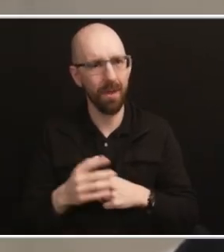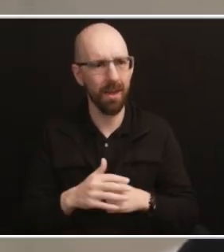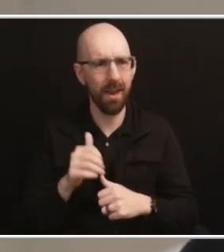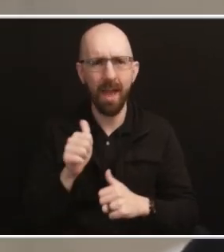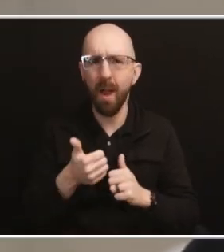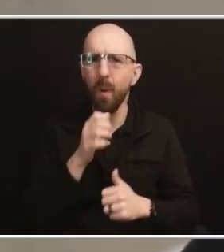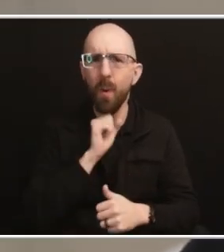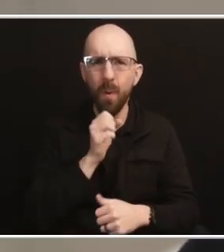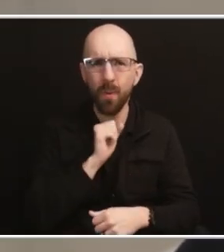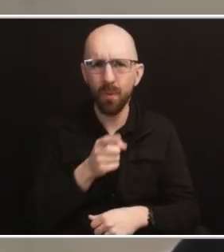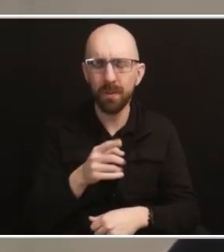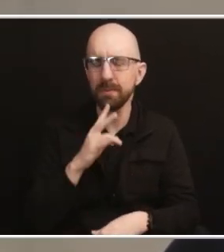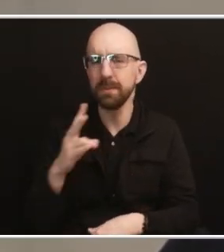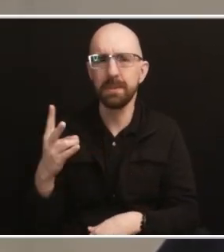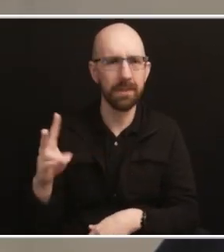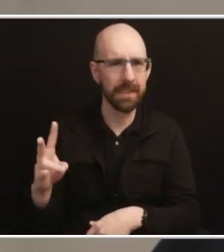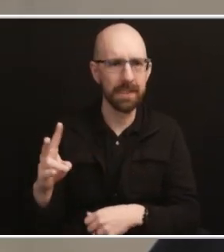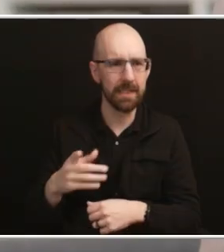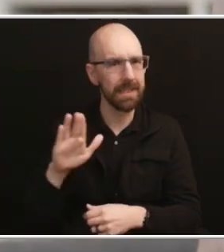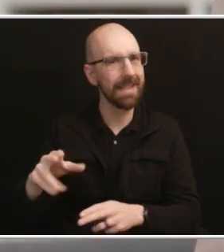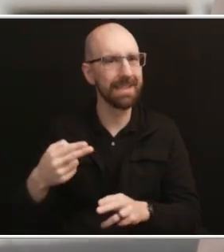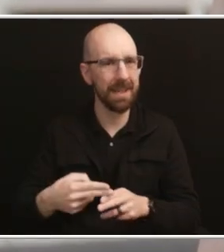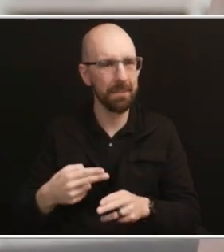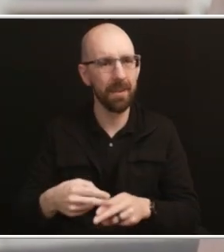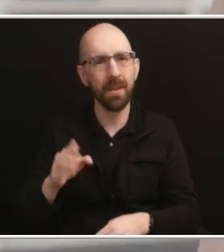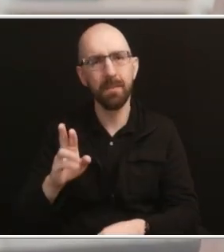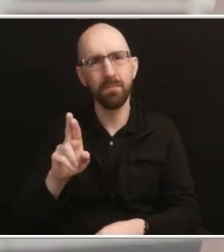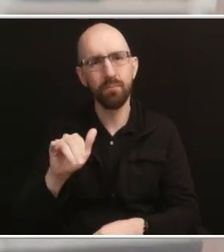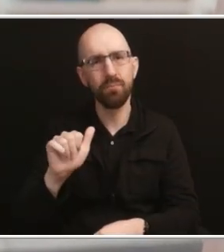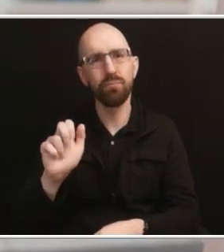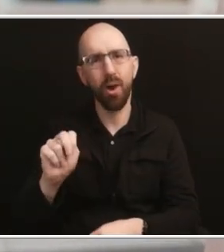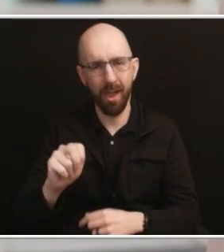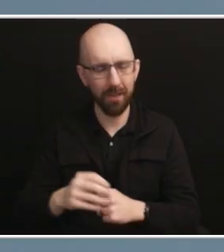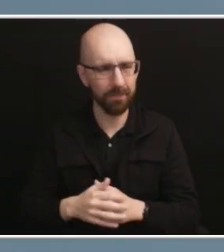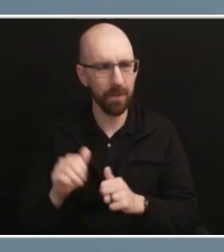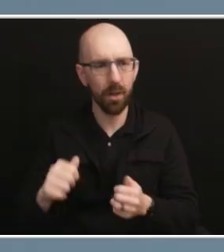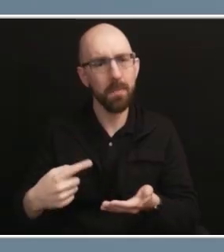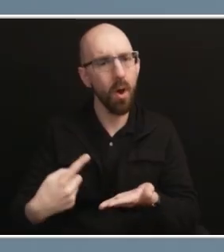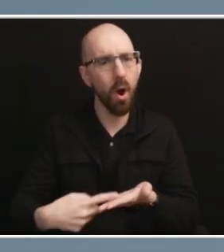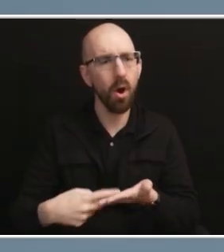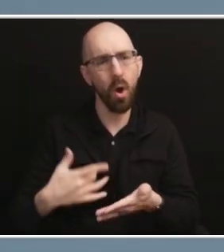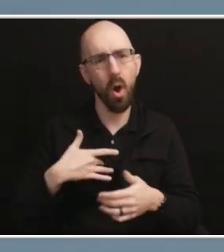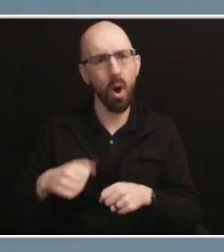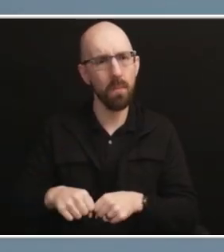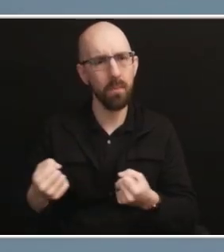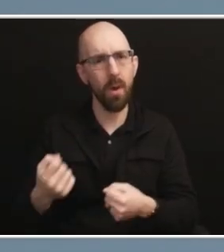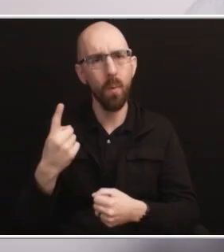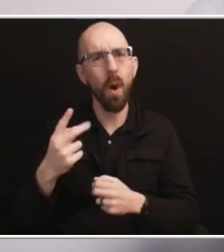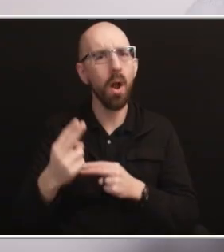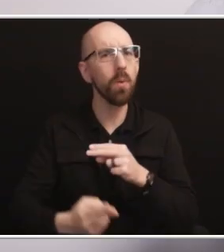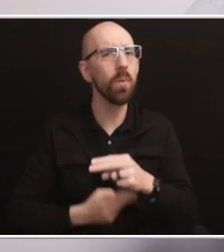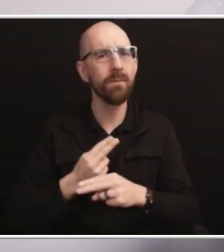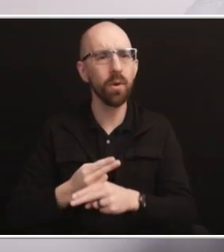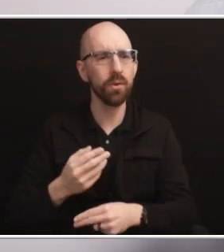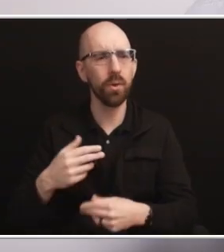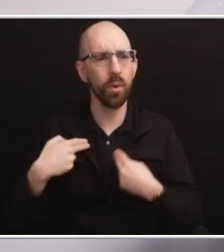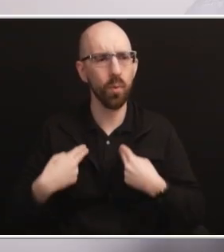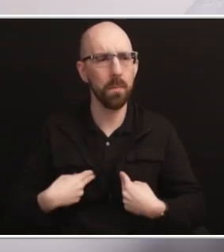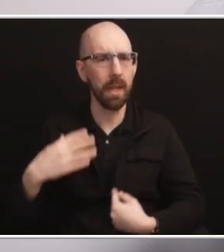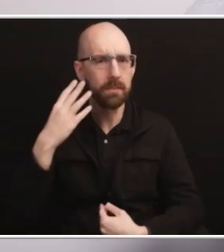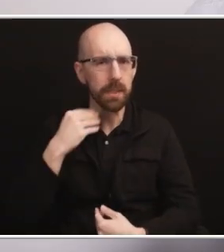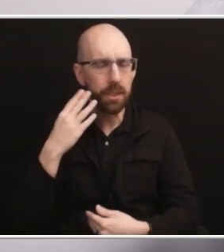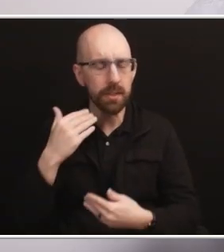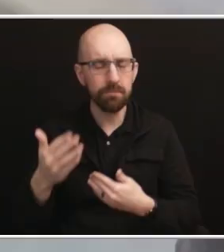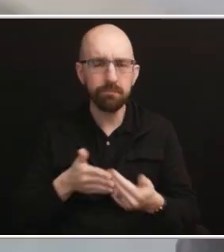17. What was his name? Brian. It could be argued heartbreak is the one universal human experience, whether it's a bad